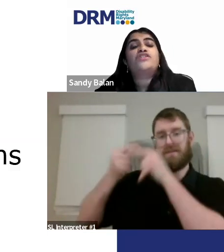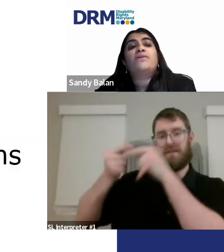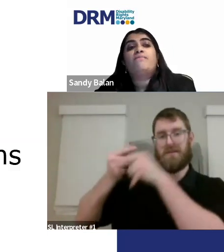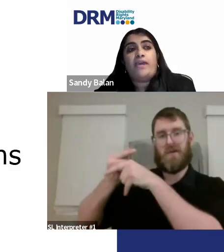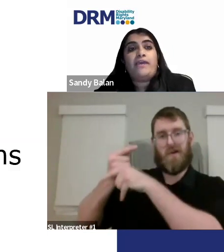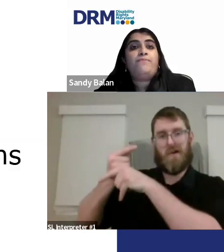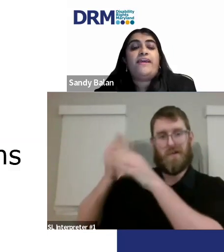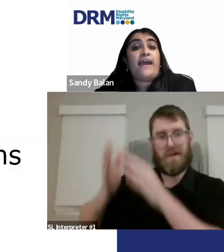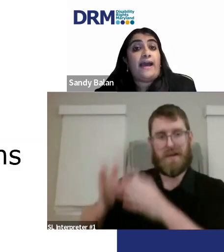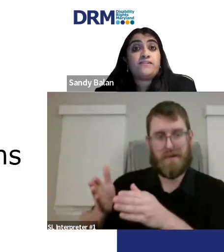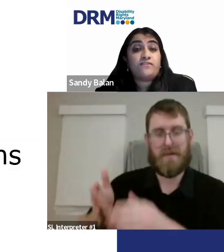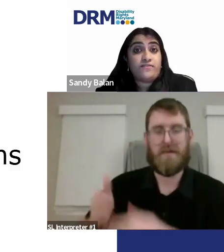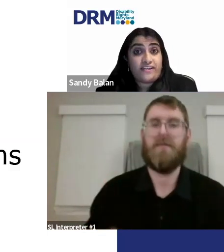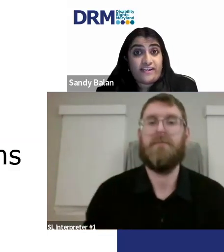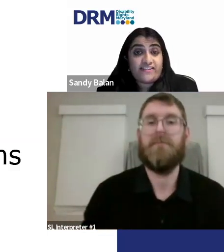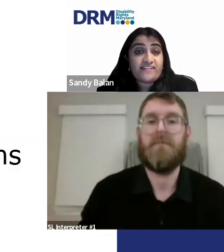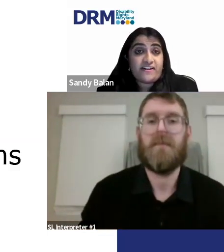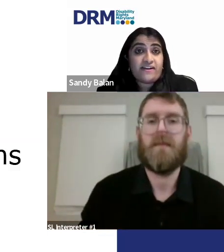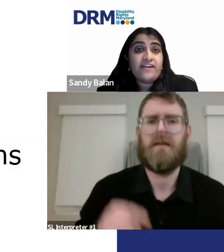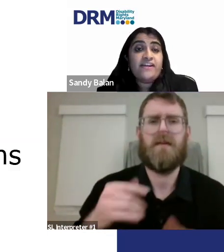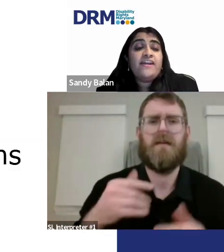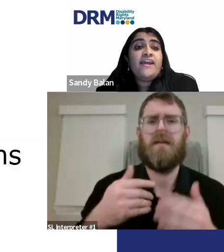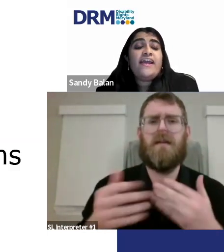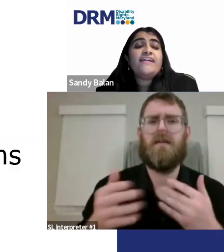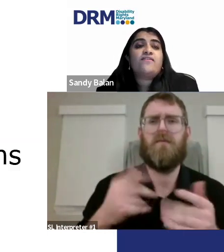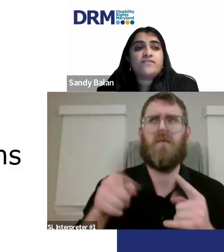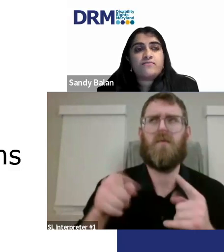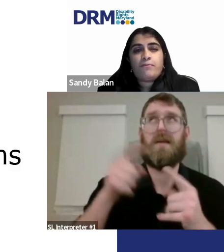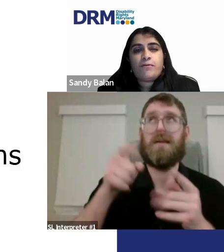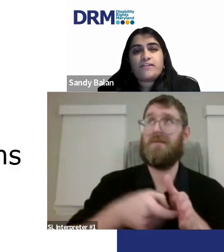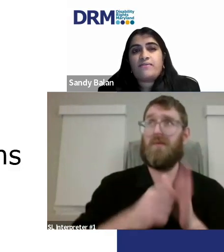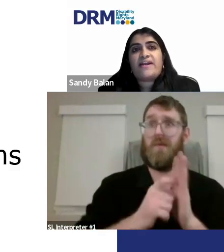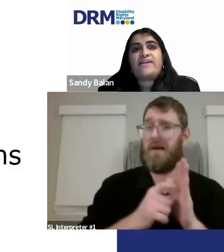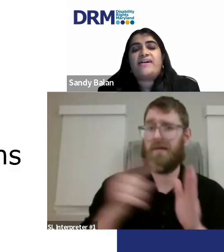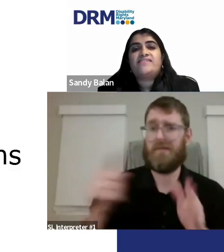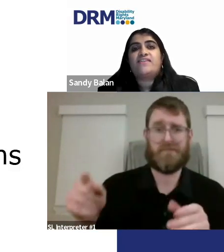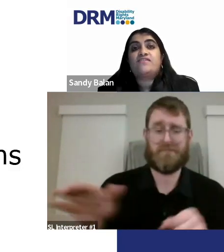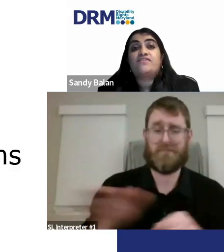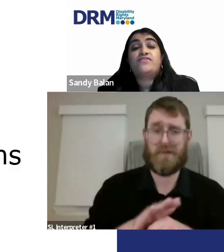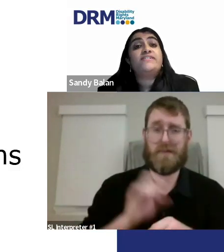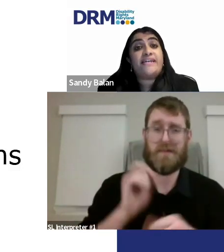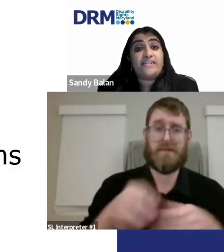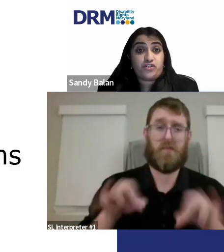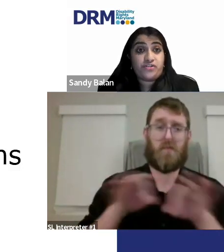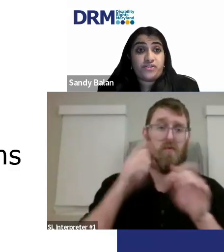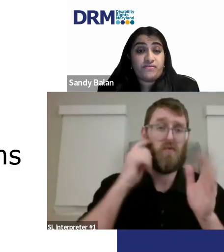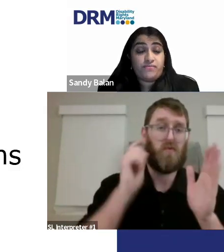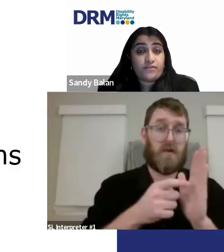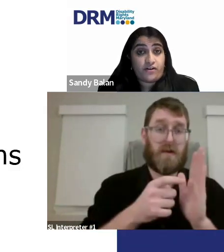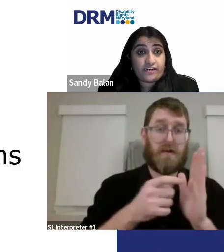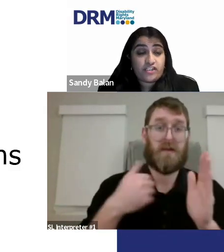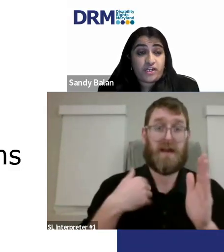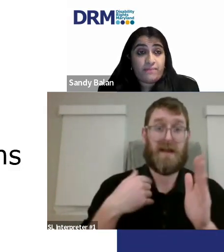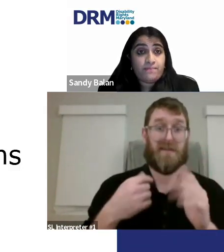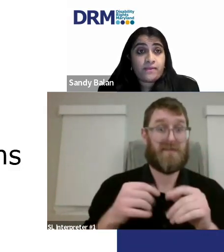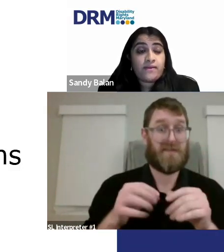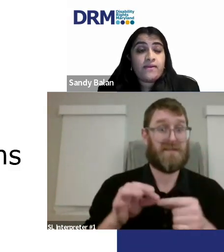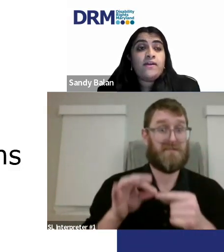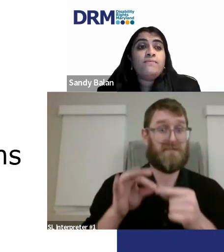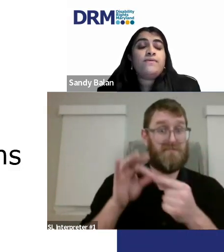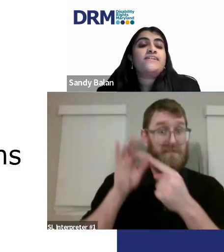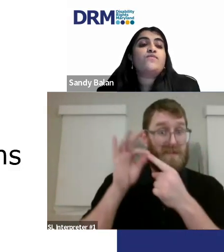instances guardianship may be absolutely necessary, it's also important to recognize that there are certain dangers with